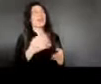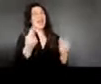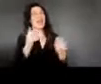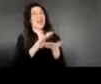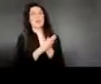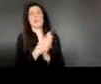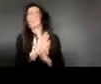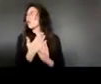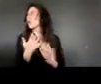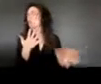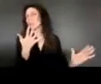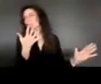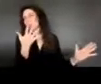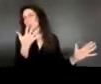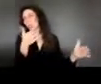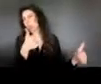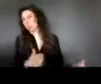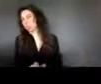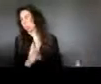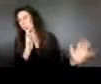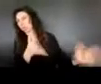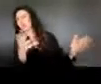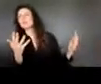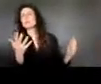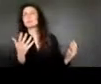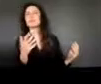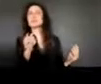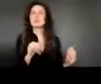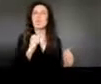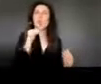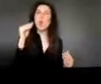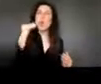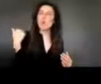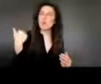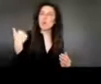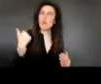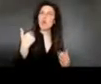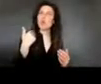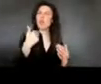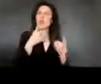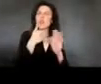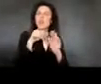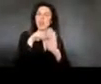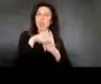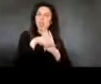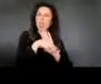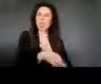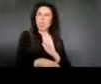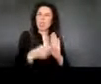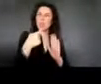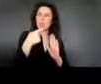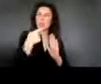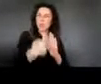talk about what happened to housing values, what led people to abandon their homes because it